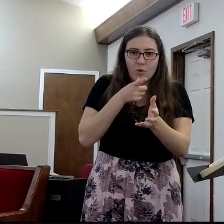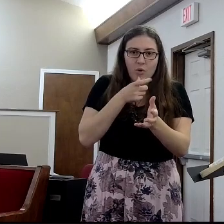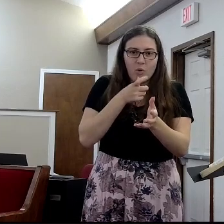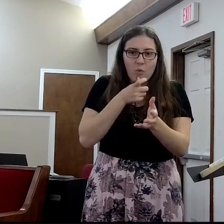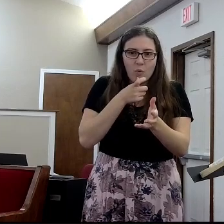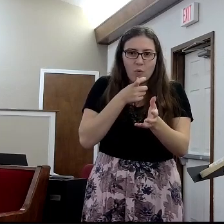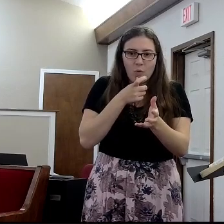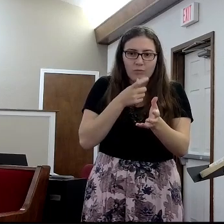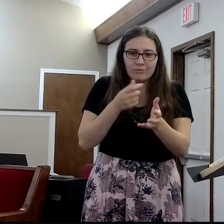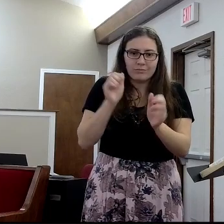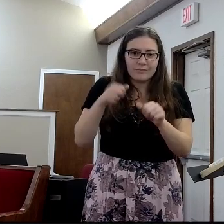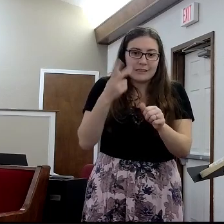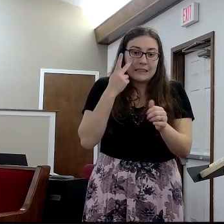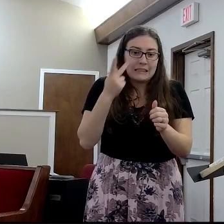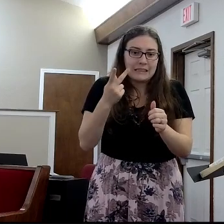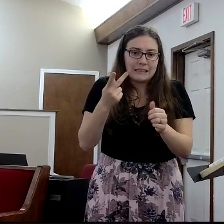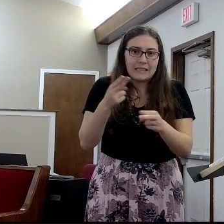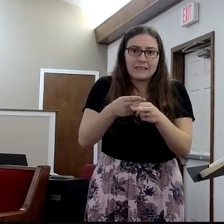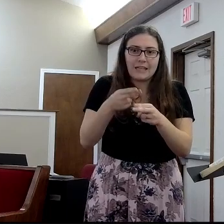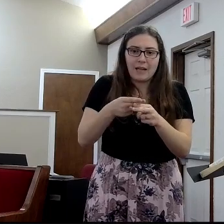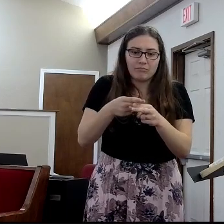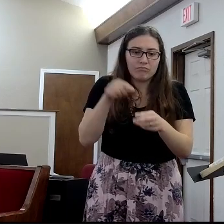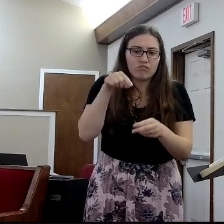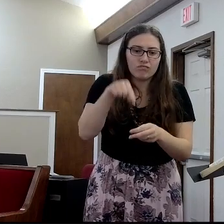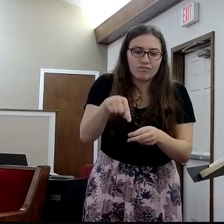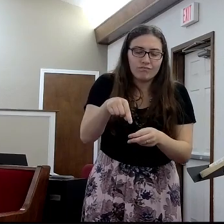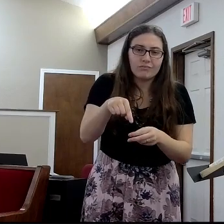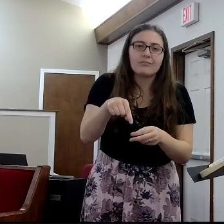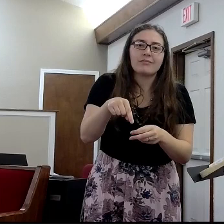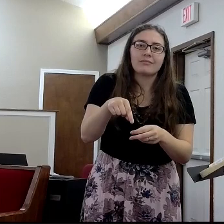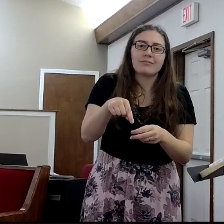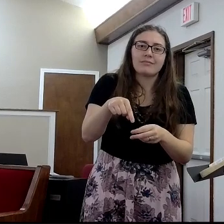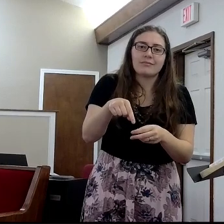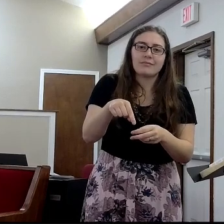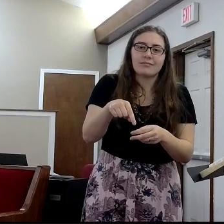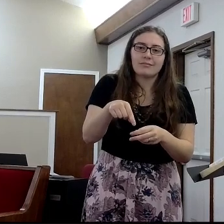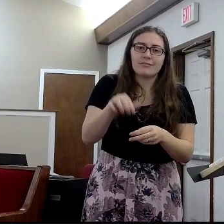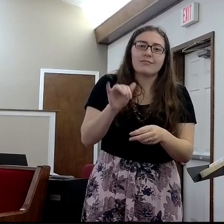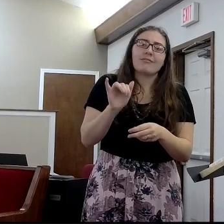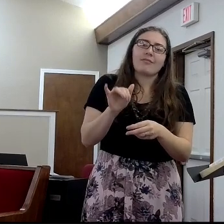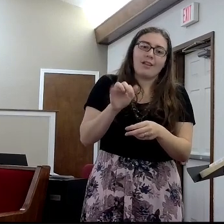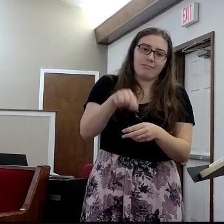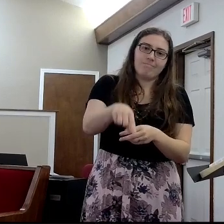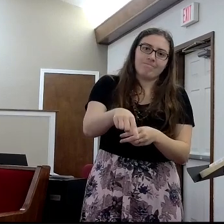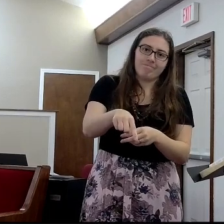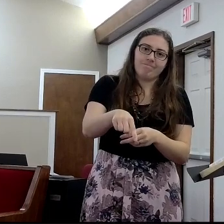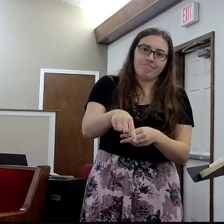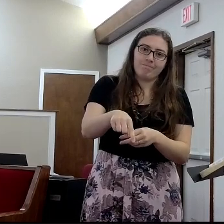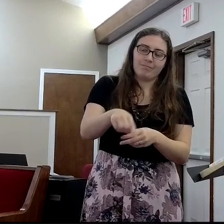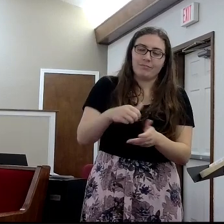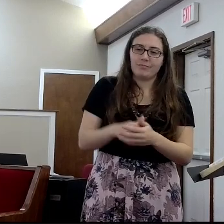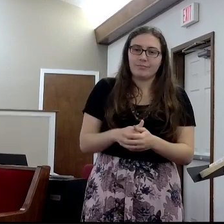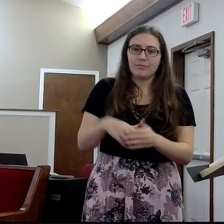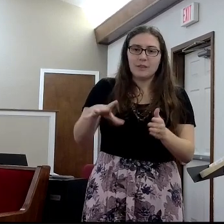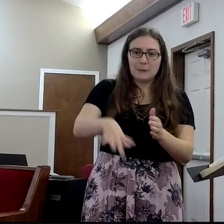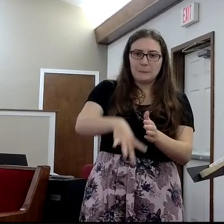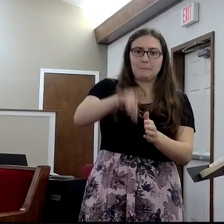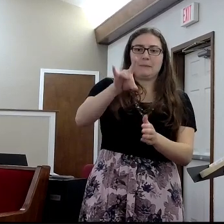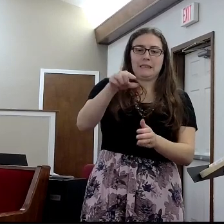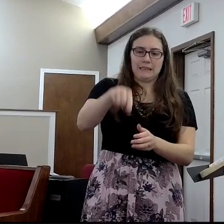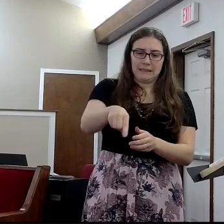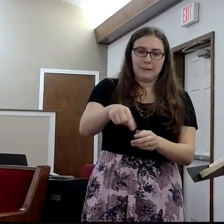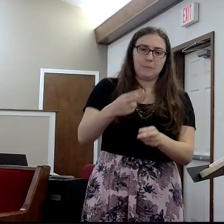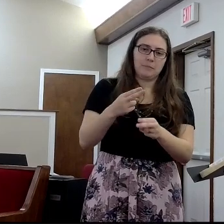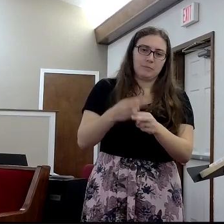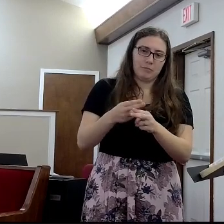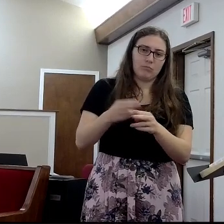and it falls on whose initials, whichever lot or rock or whatever it is falls out,